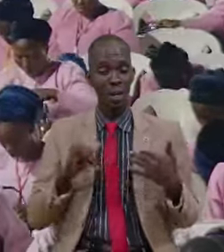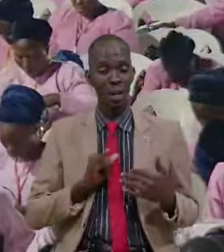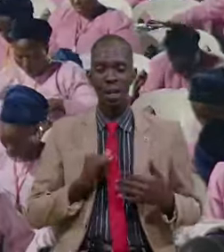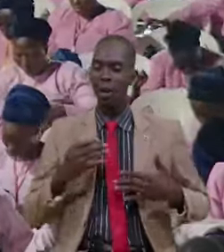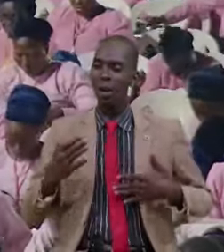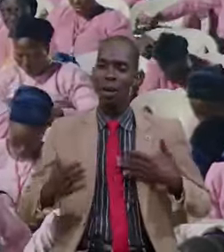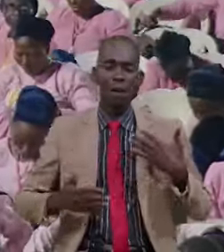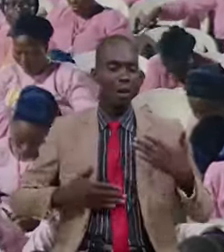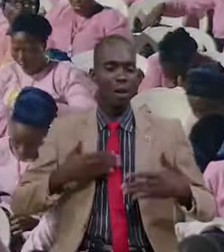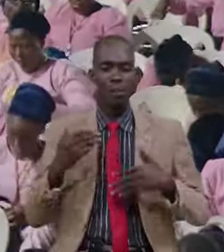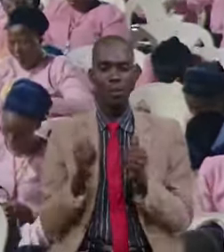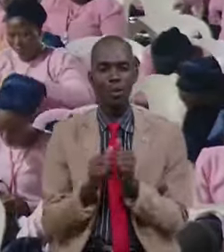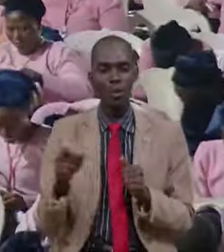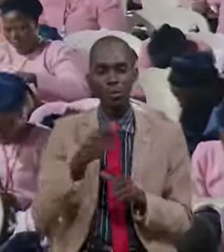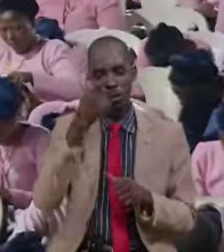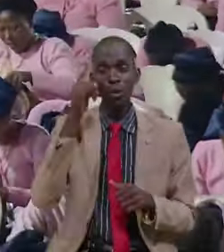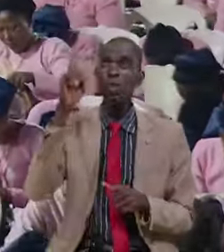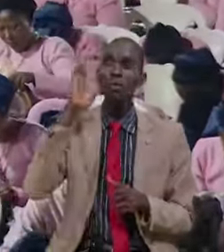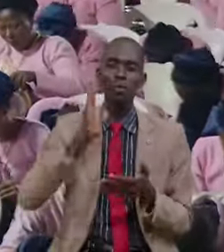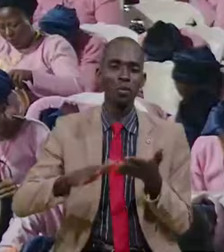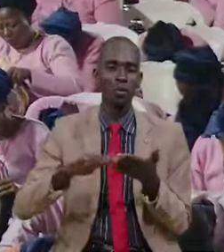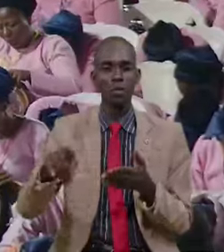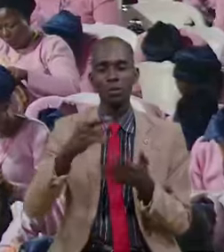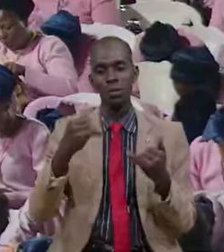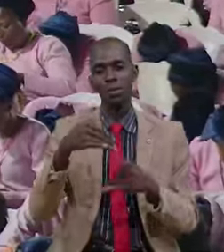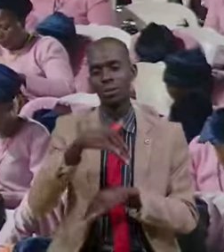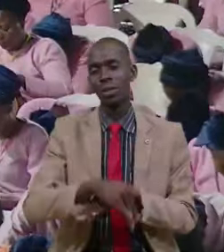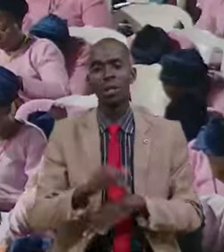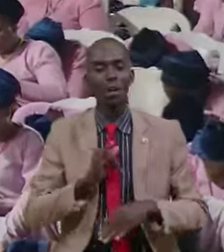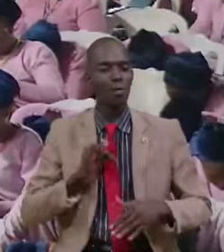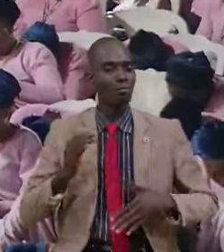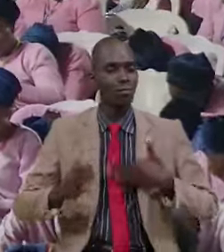He will forgive you tonight. I rejoice with you.